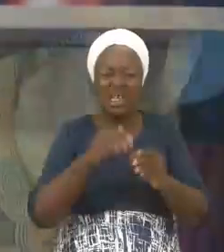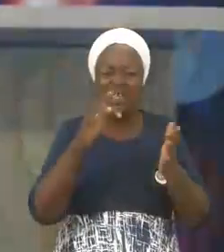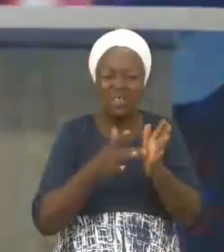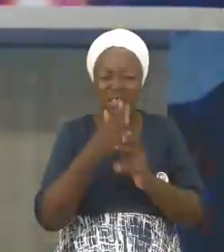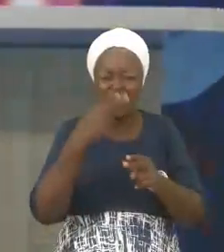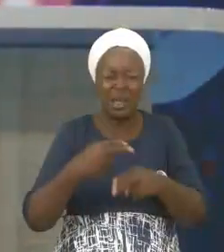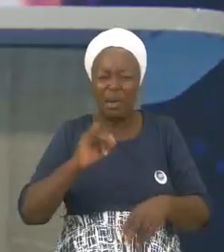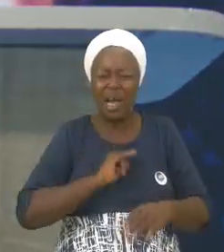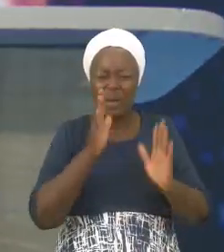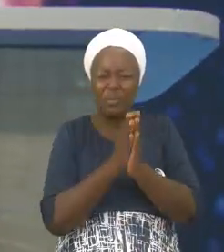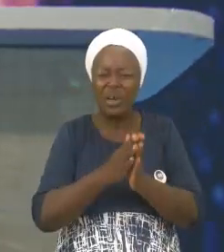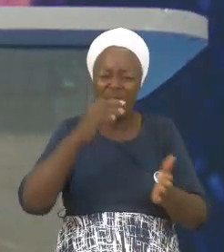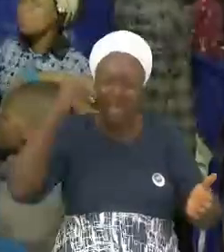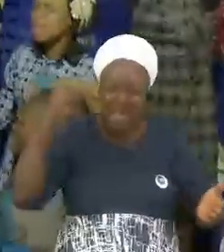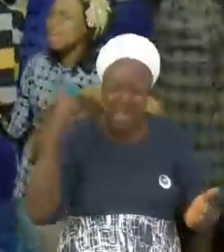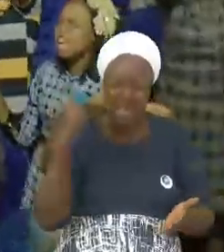I pray.